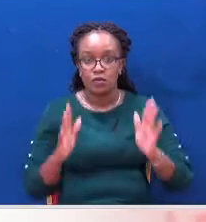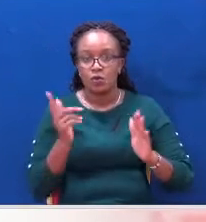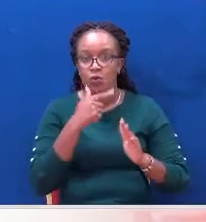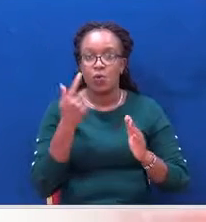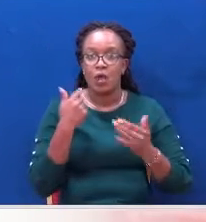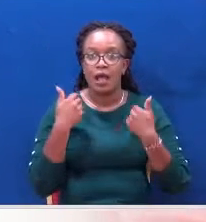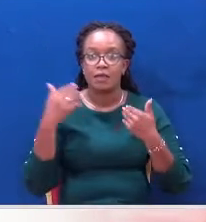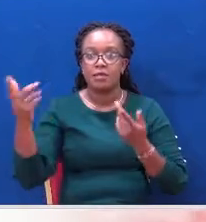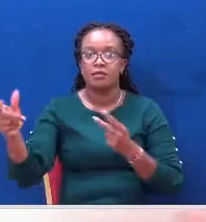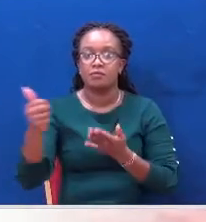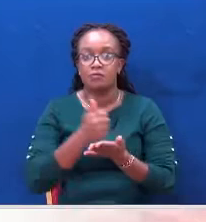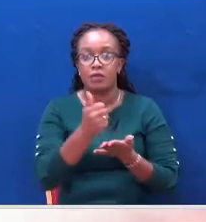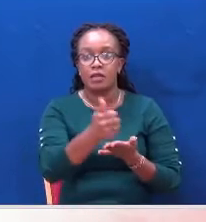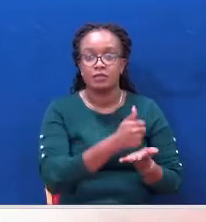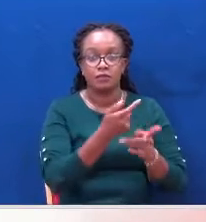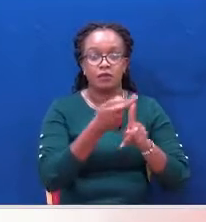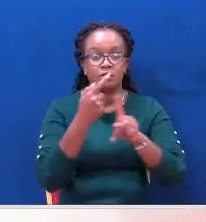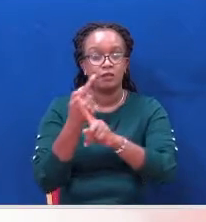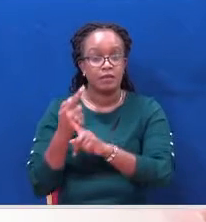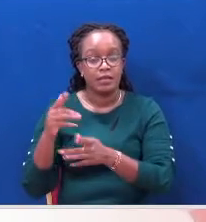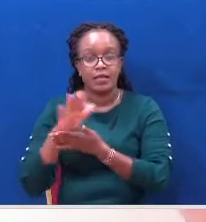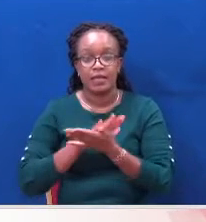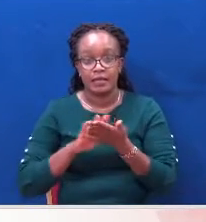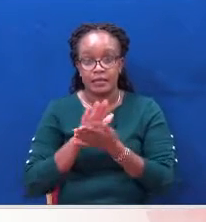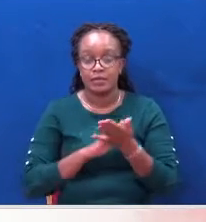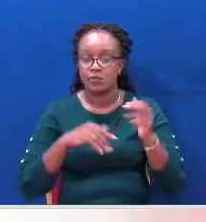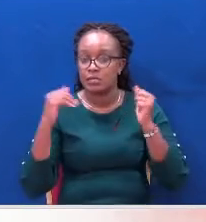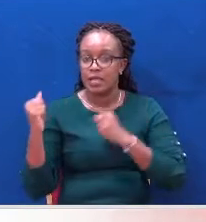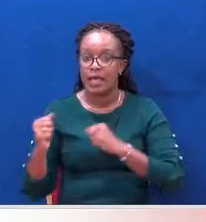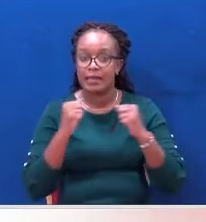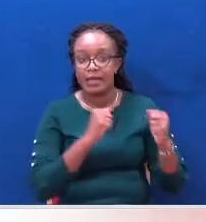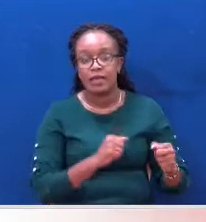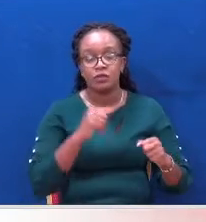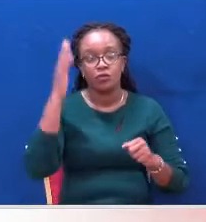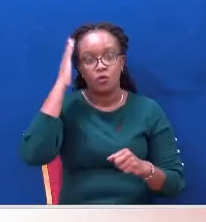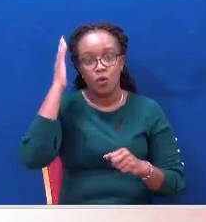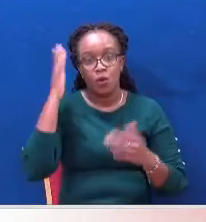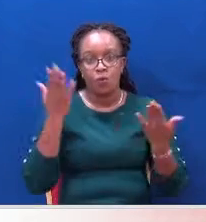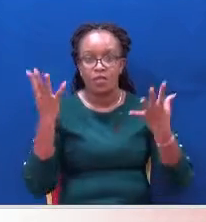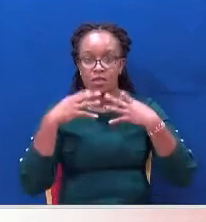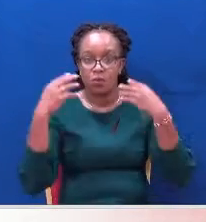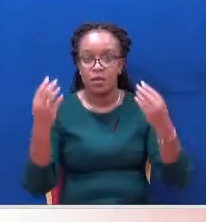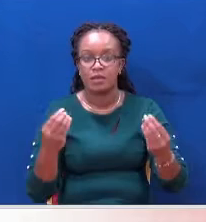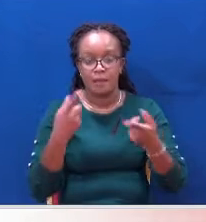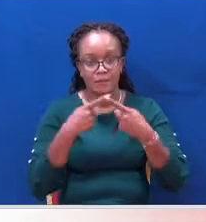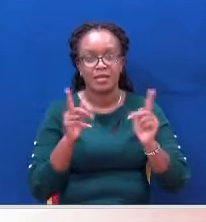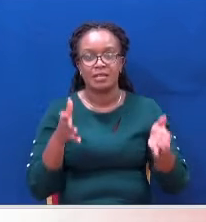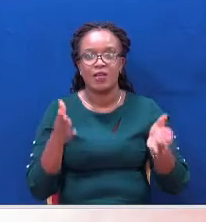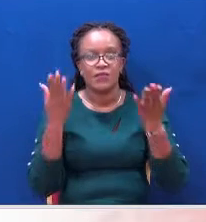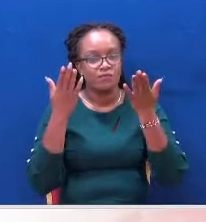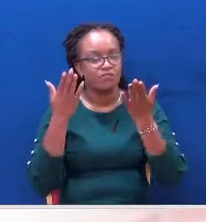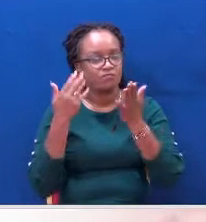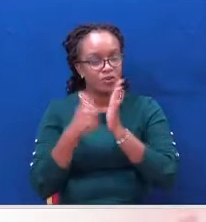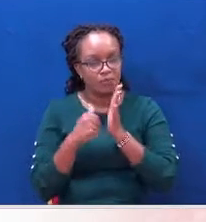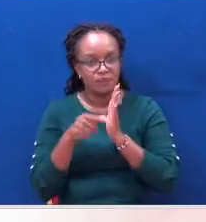the country find it challenging to keep their track record for references. That is now a thing of the past after the Ministry of